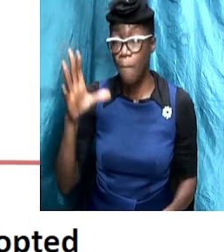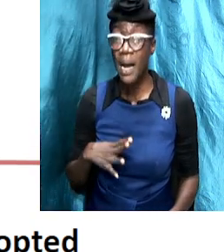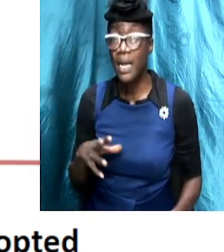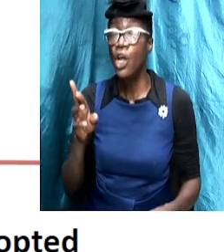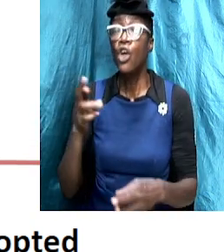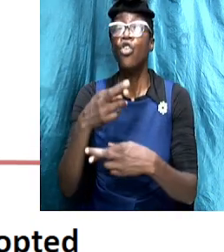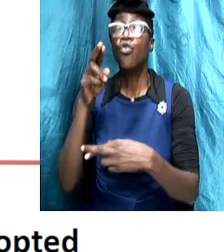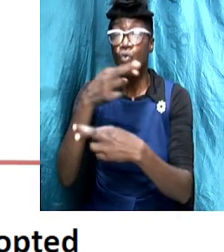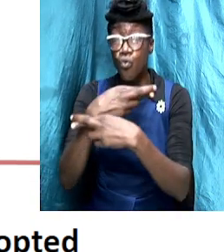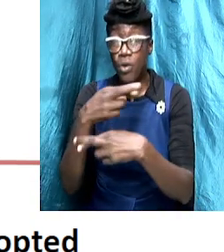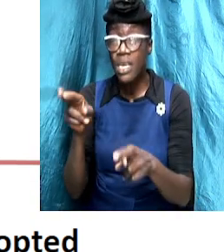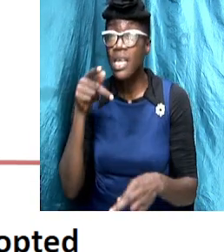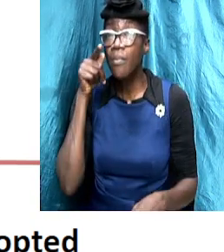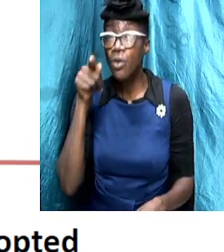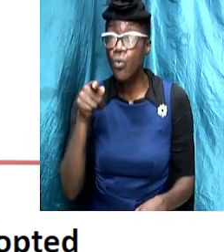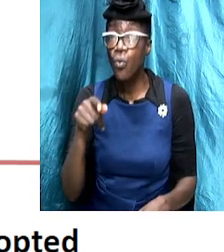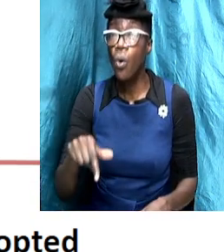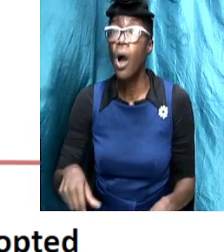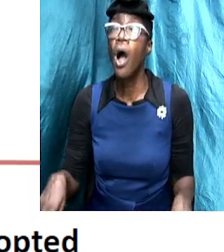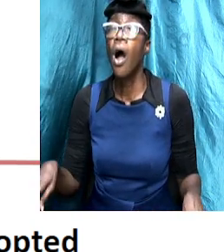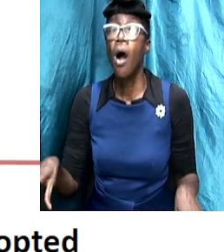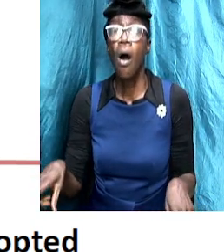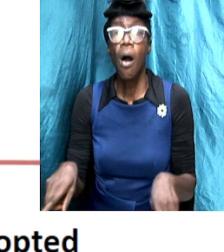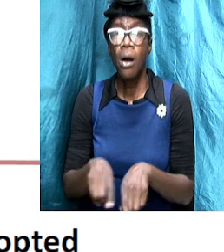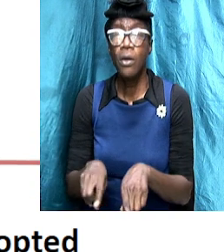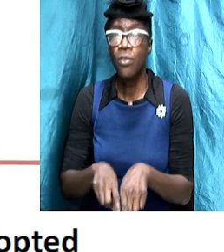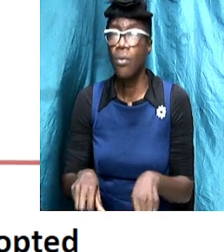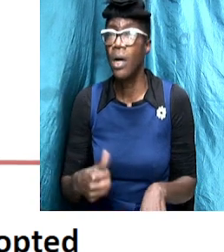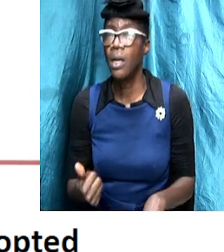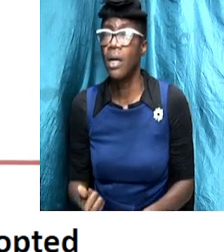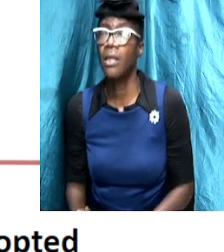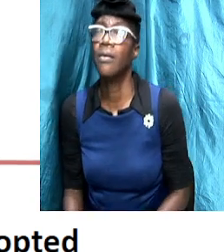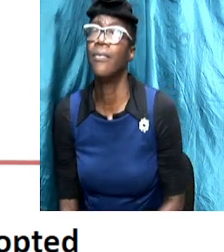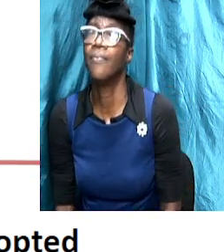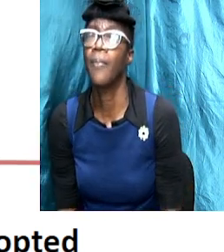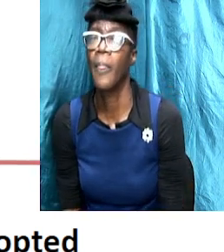redeem you. There's also what we call